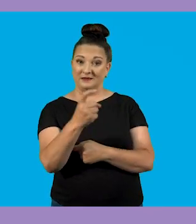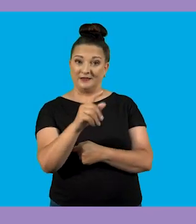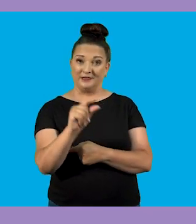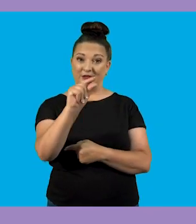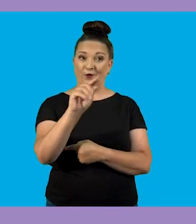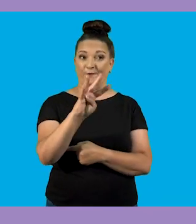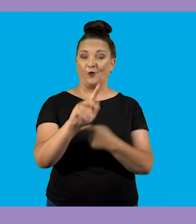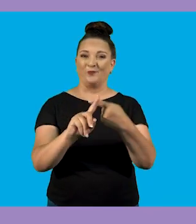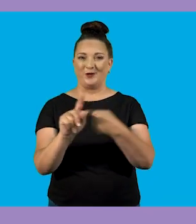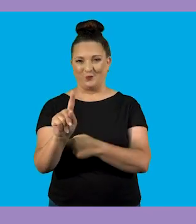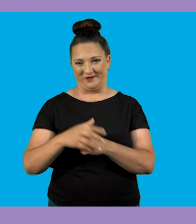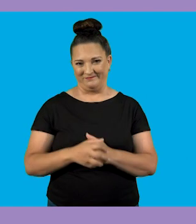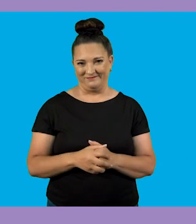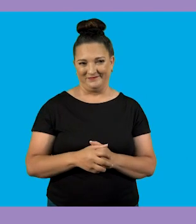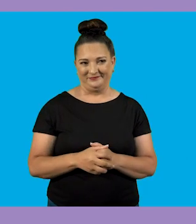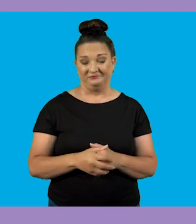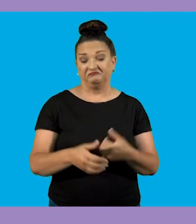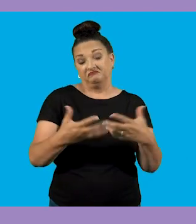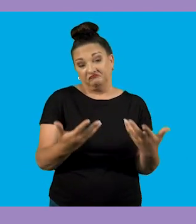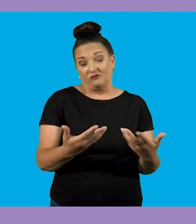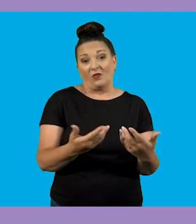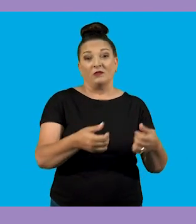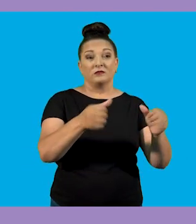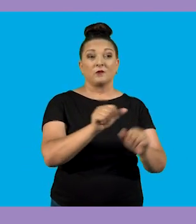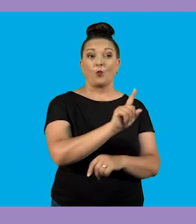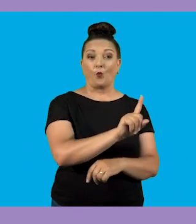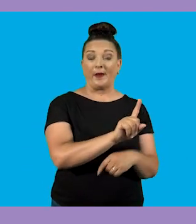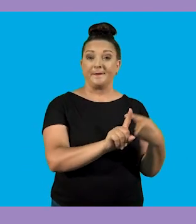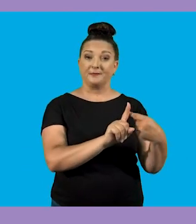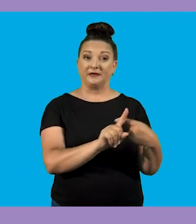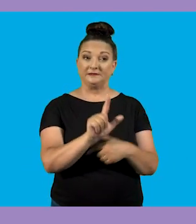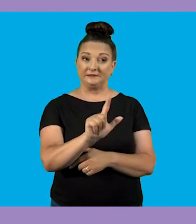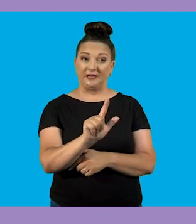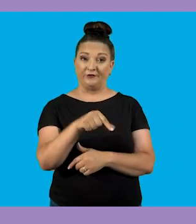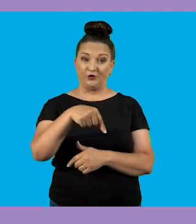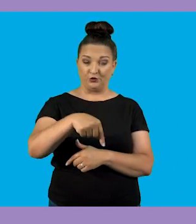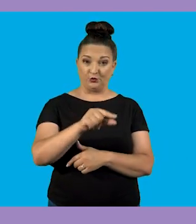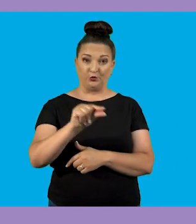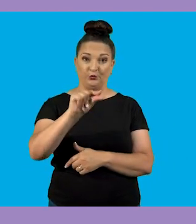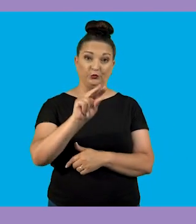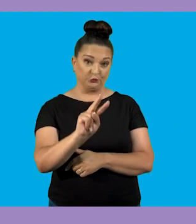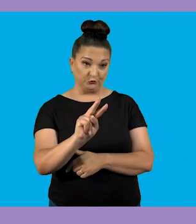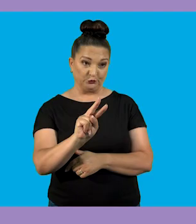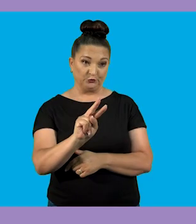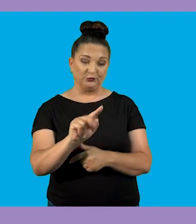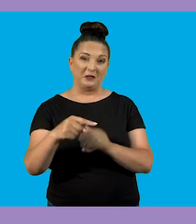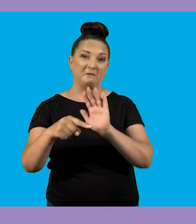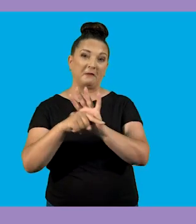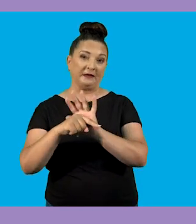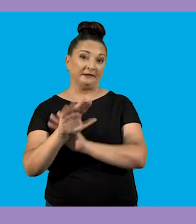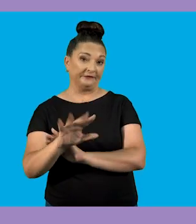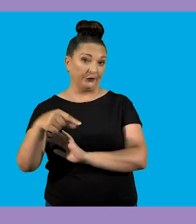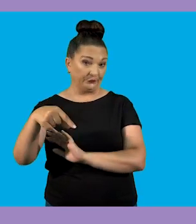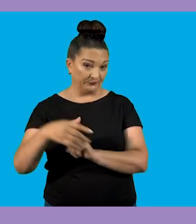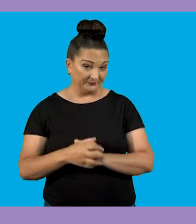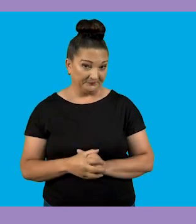4 plus 1. That's a trinomial. Or we have 1 plus 7q